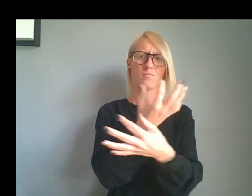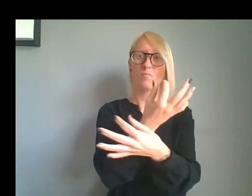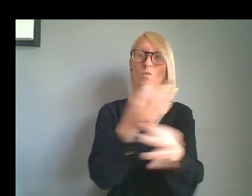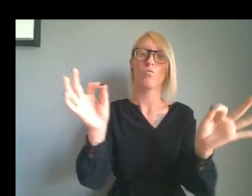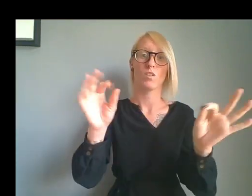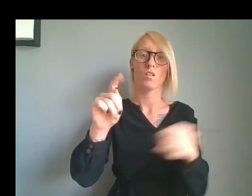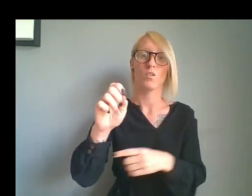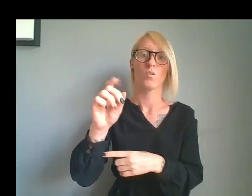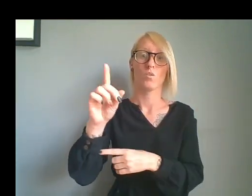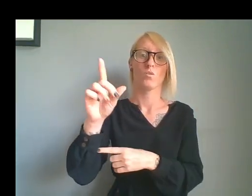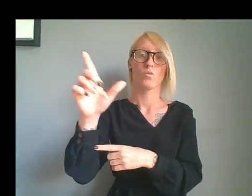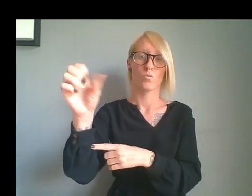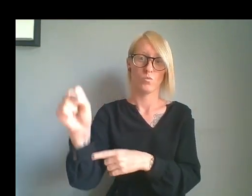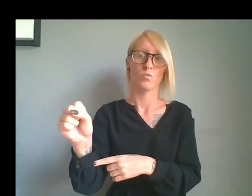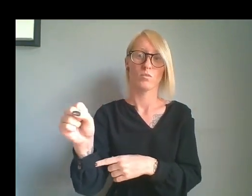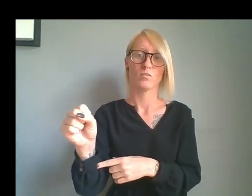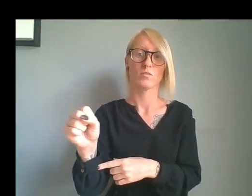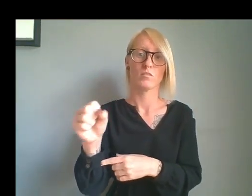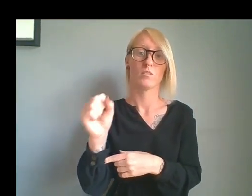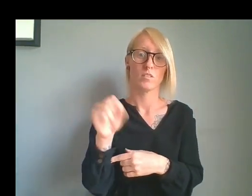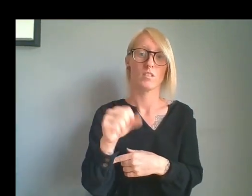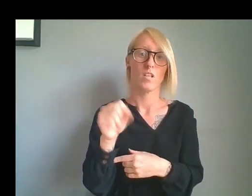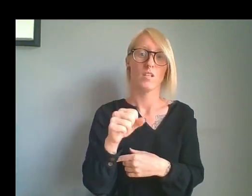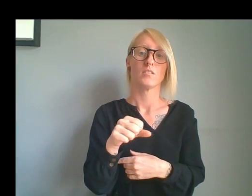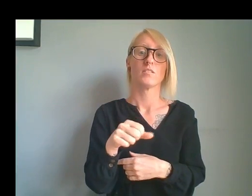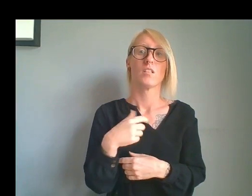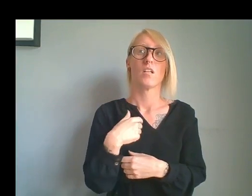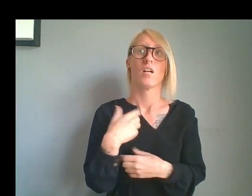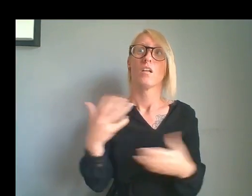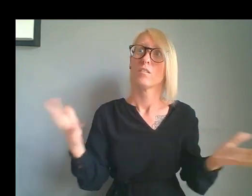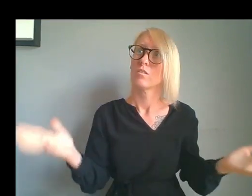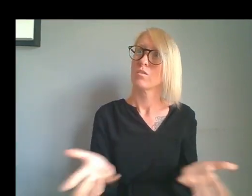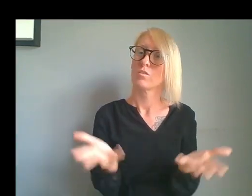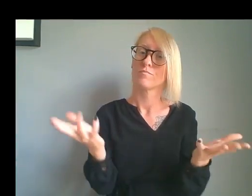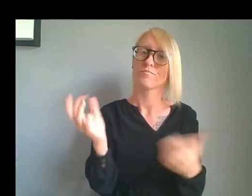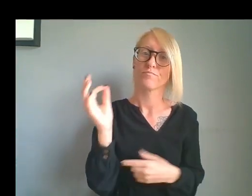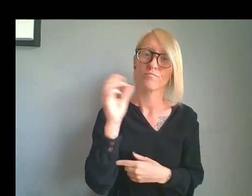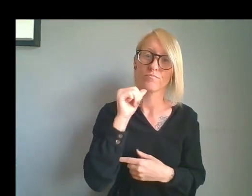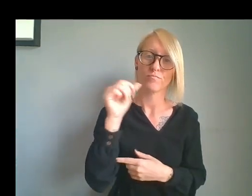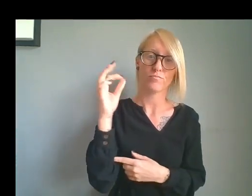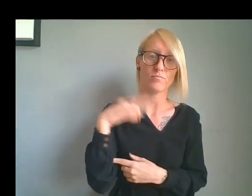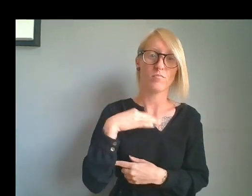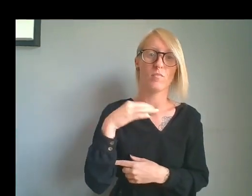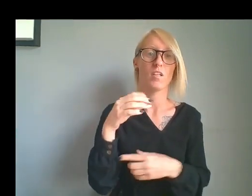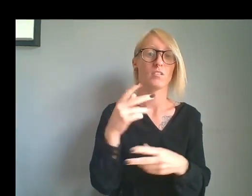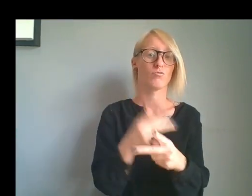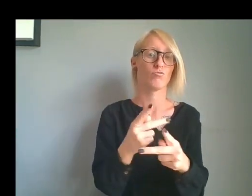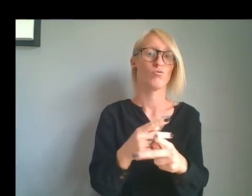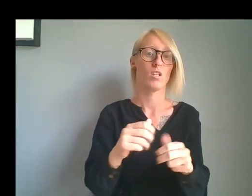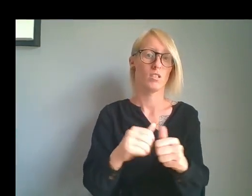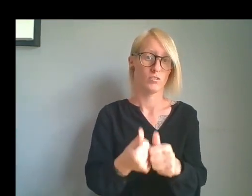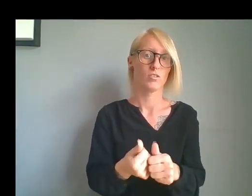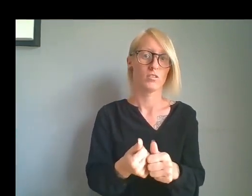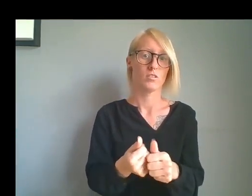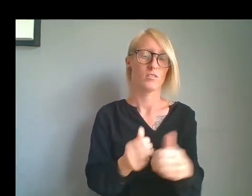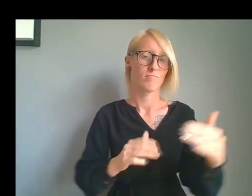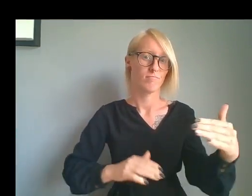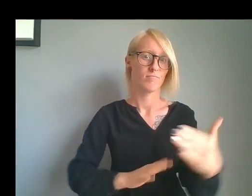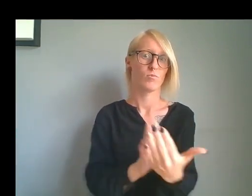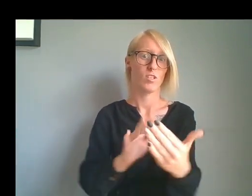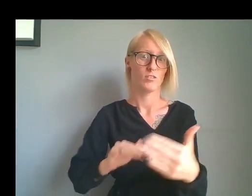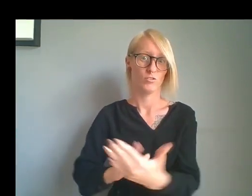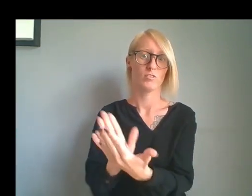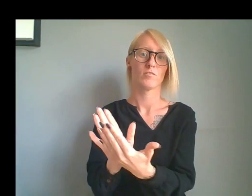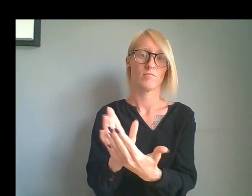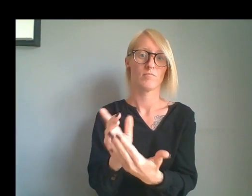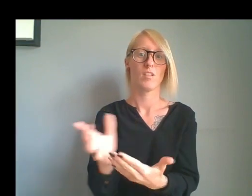why I especially encourage nonprofits to consider using social media as part of their strategy. It's a new way to connect donors. You know,